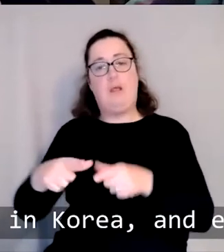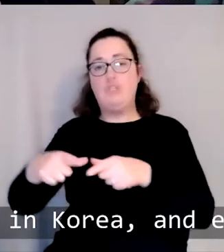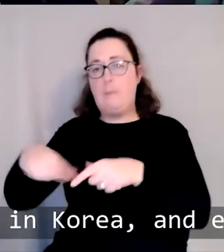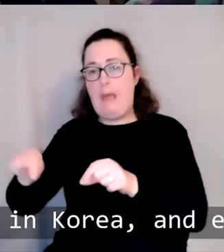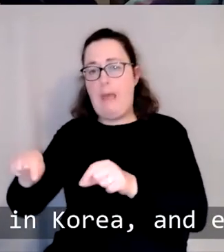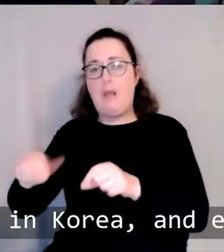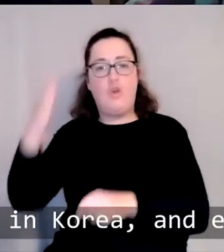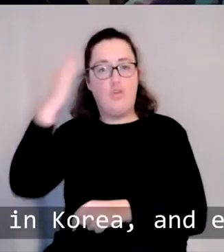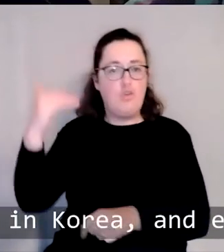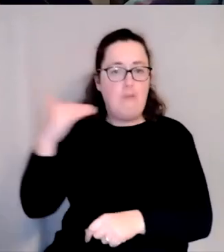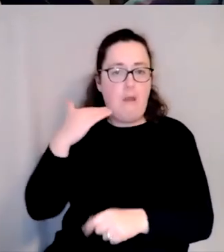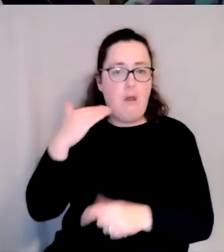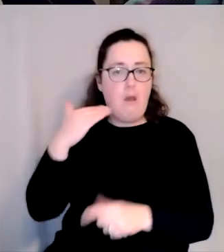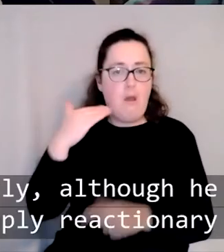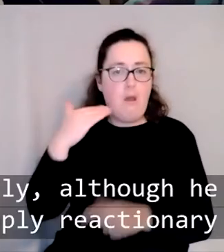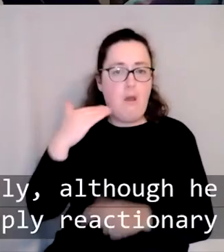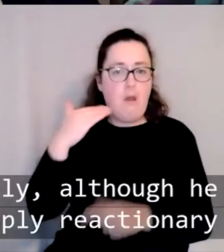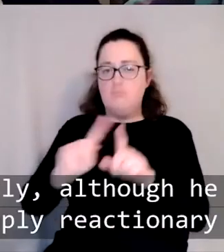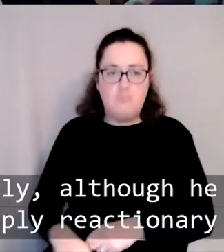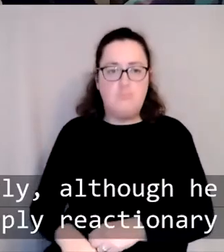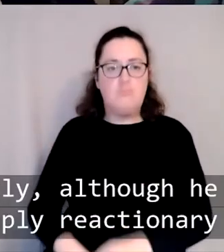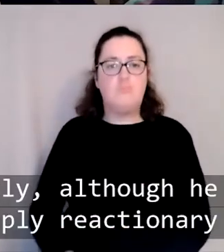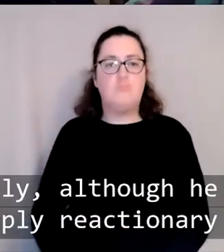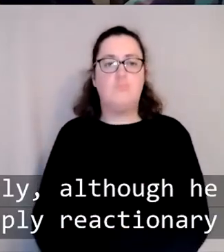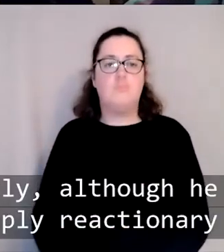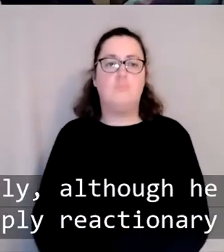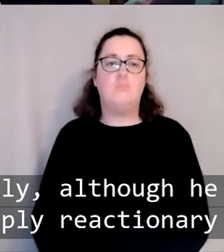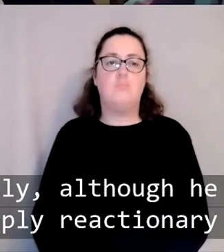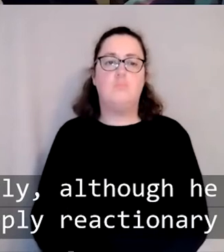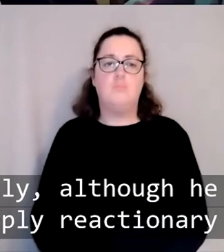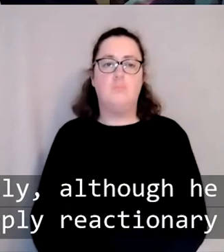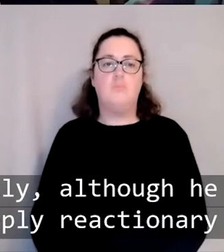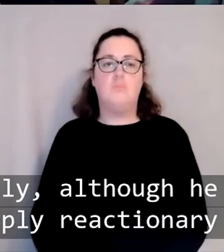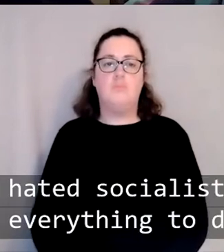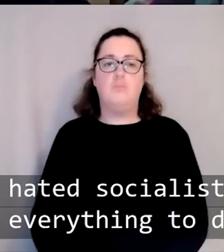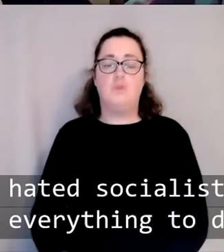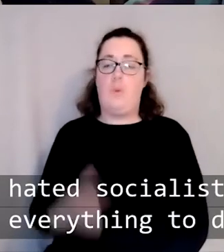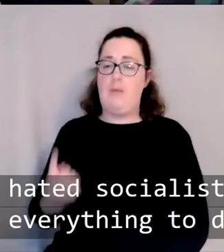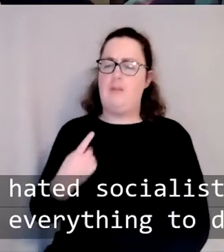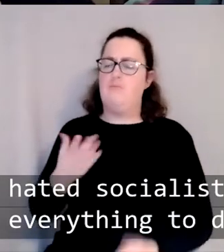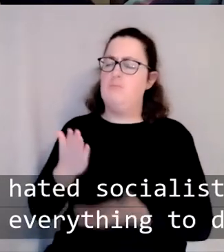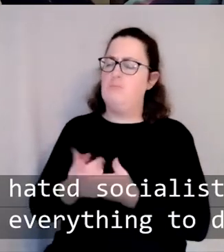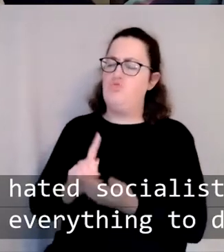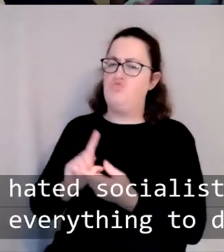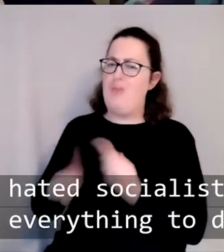in Korea, and elsewhere. And then lastly, although he was a deeply reactionary man, he